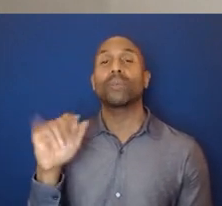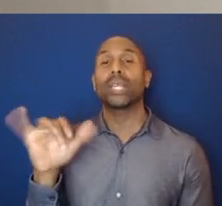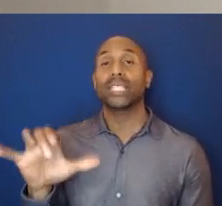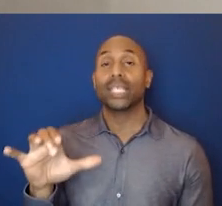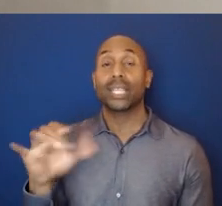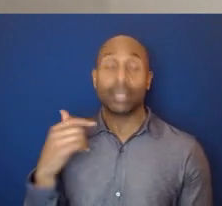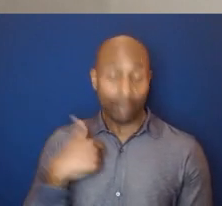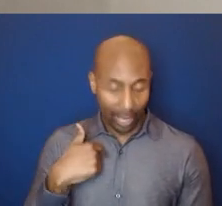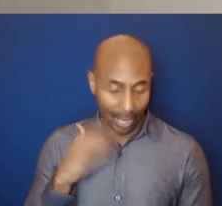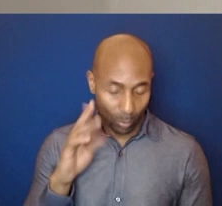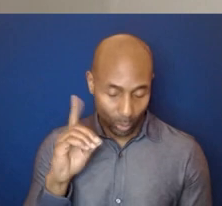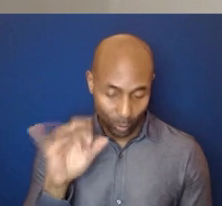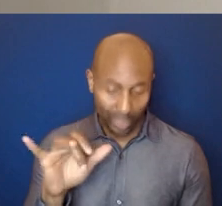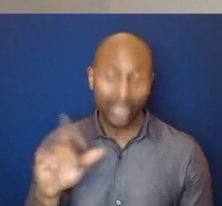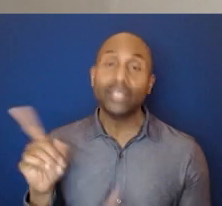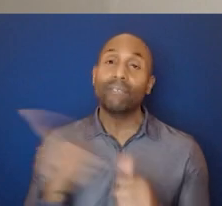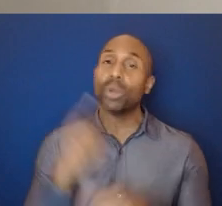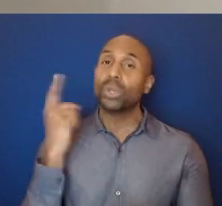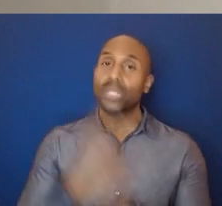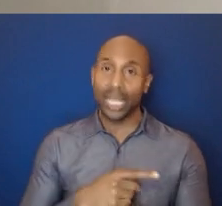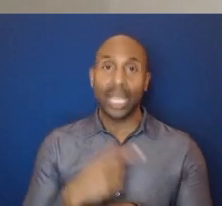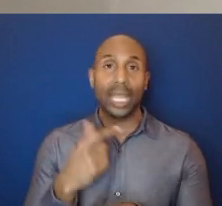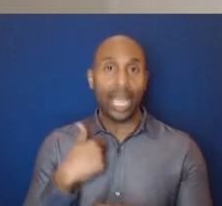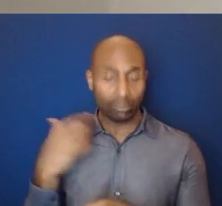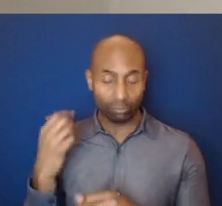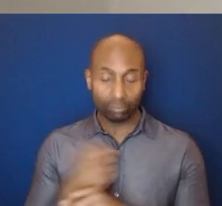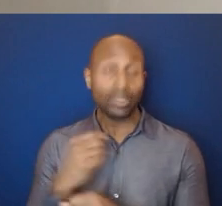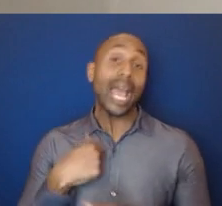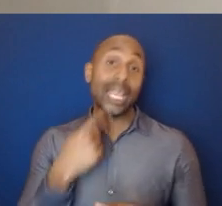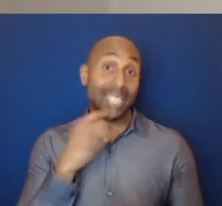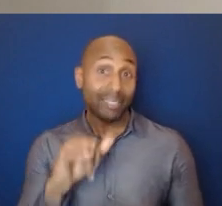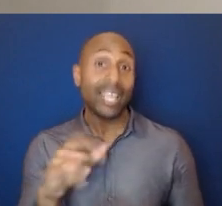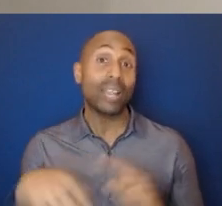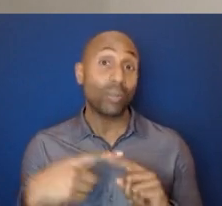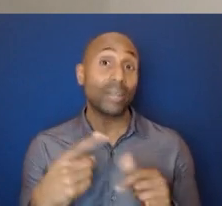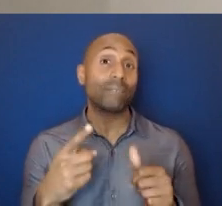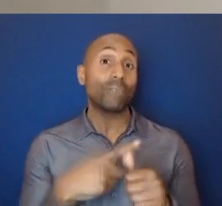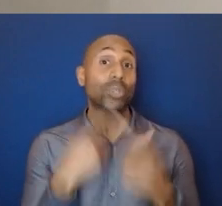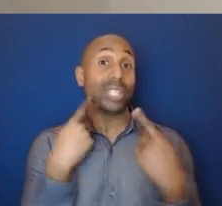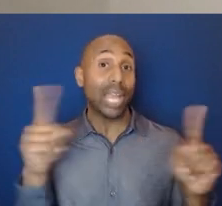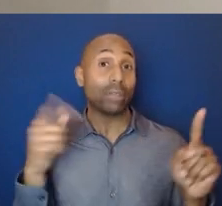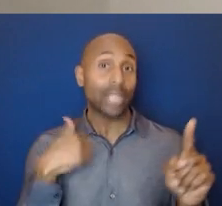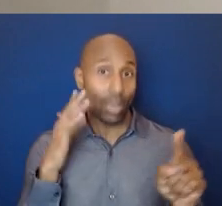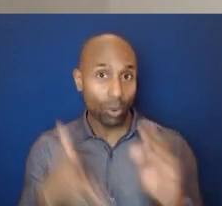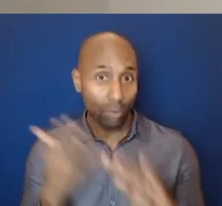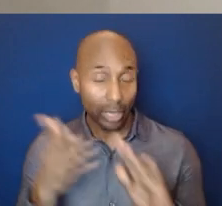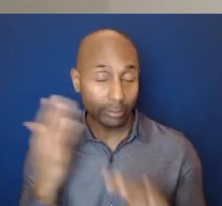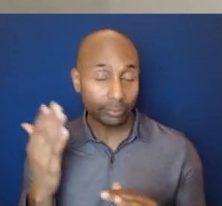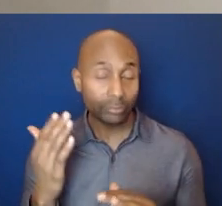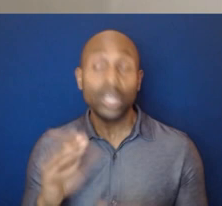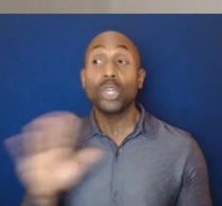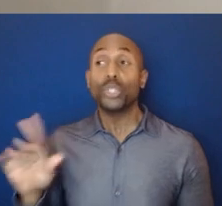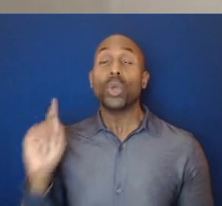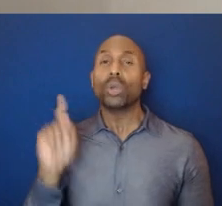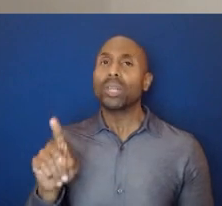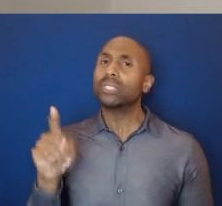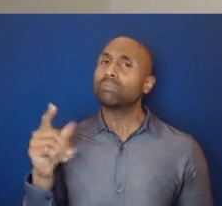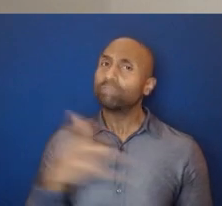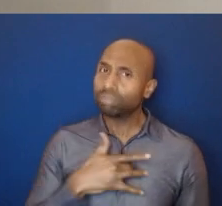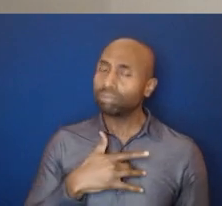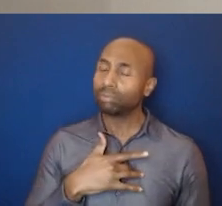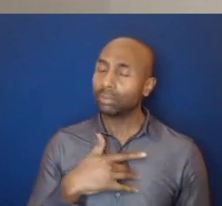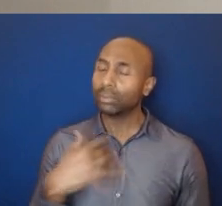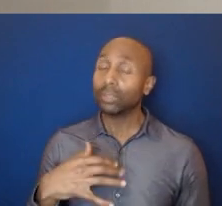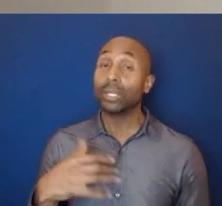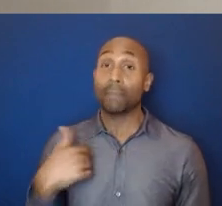run. And I got to say, Mia, I am so moved by your question. When I was your age growing up in this city, I